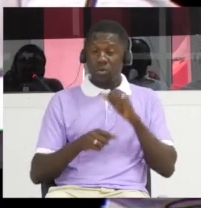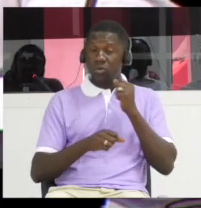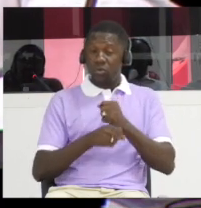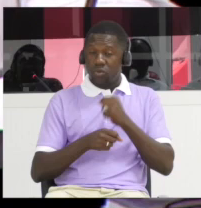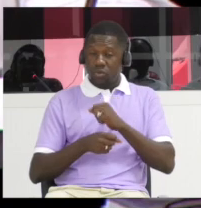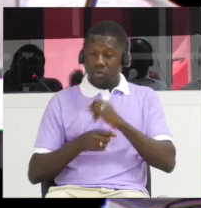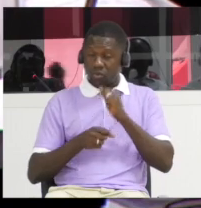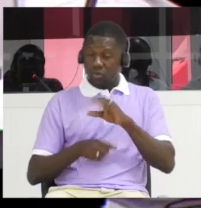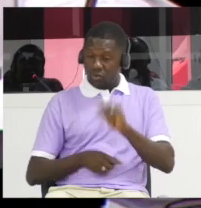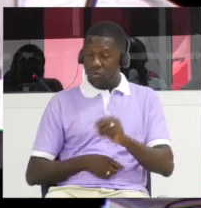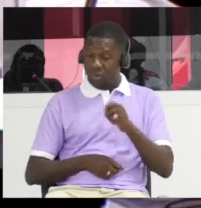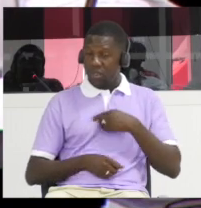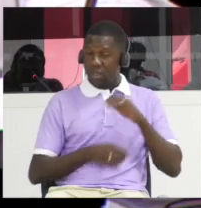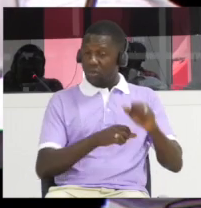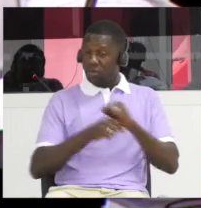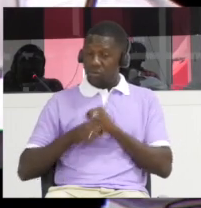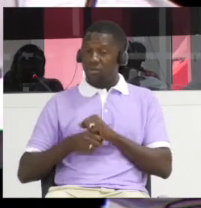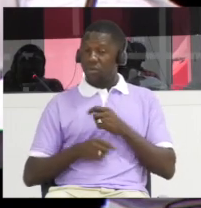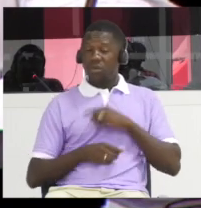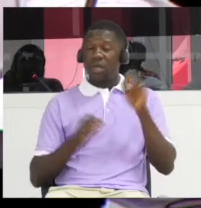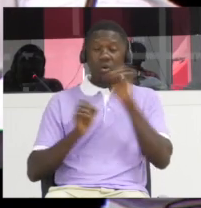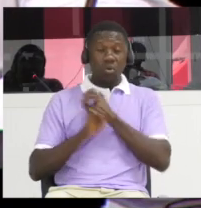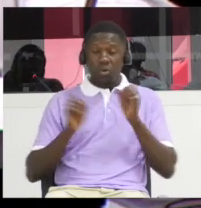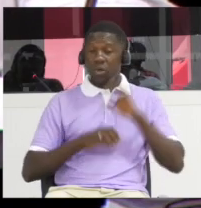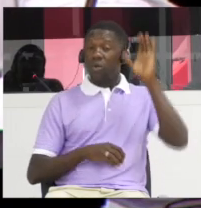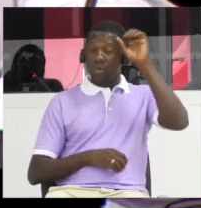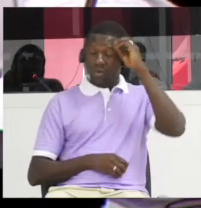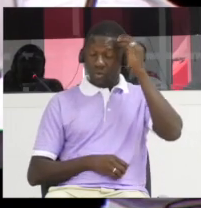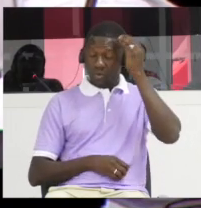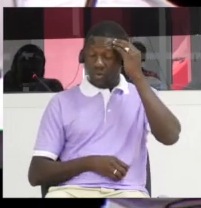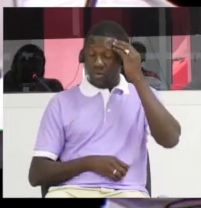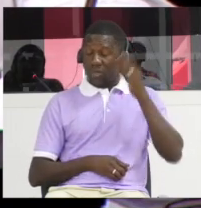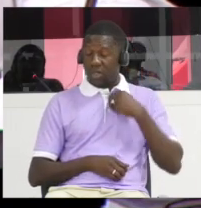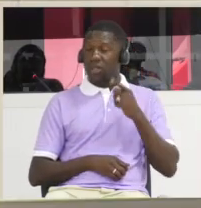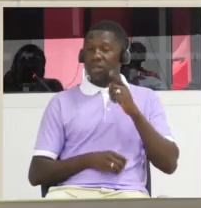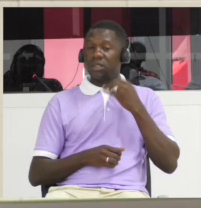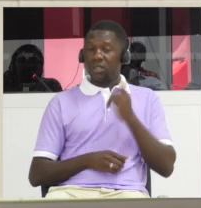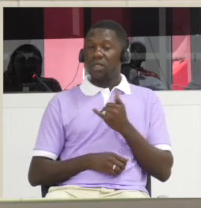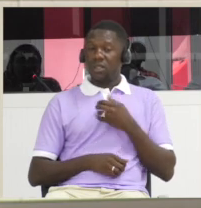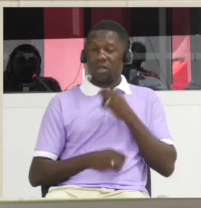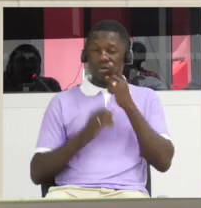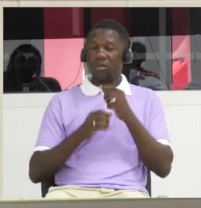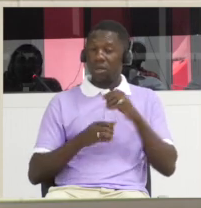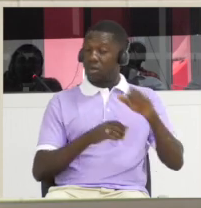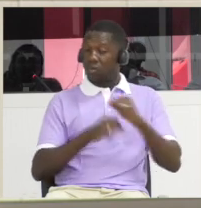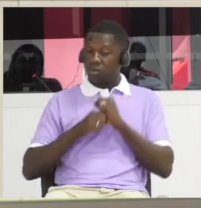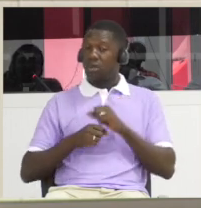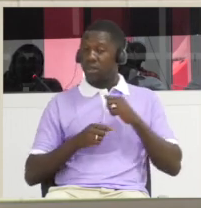that it was in fact a coup in the making instead of a pure military exercise? What do you say to that?